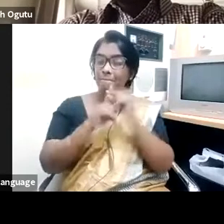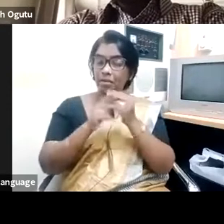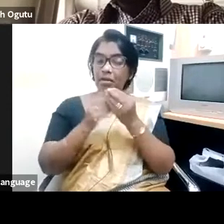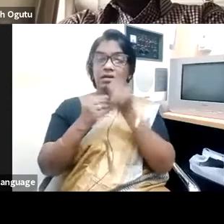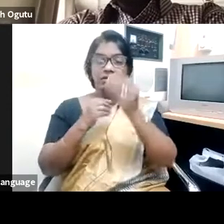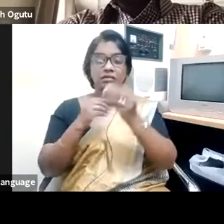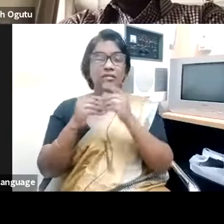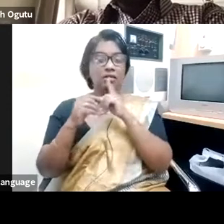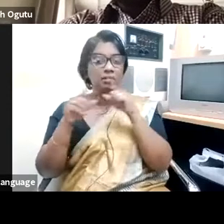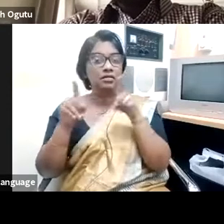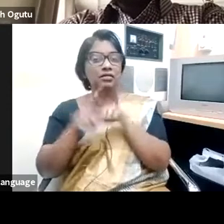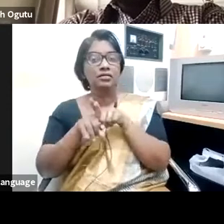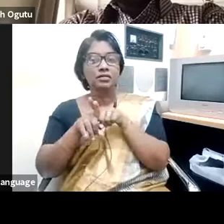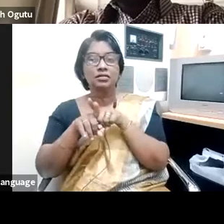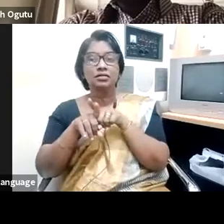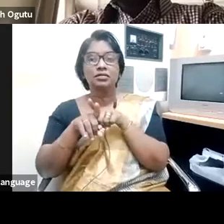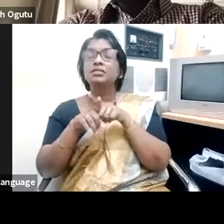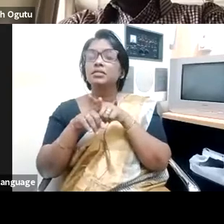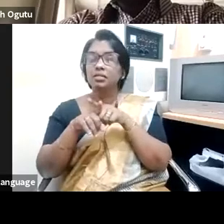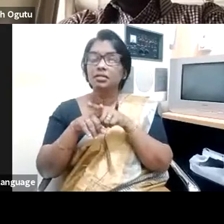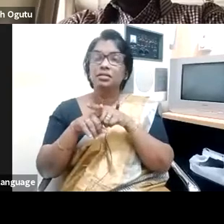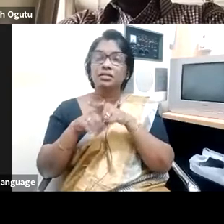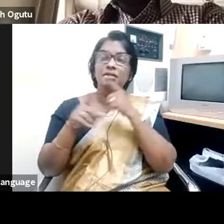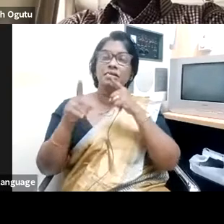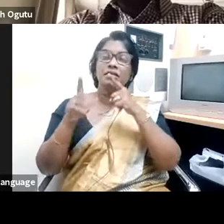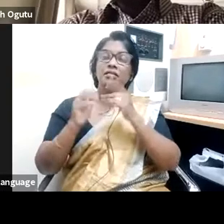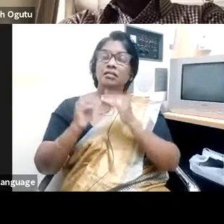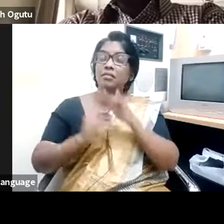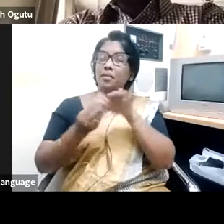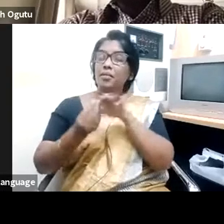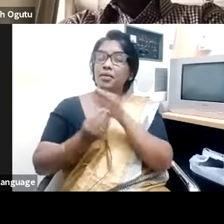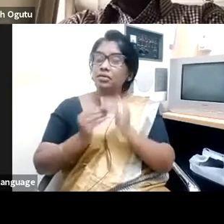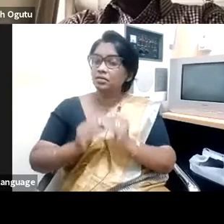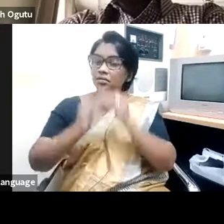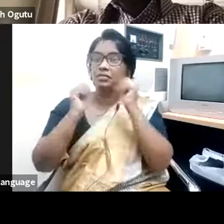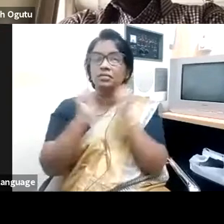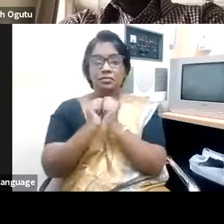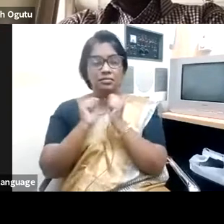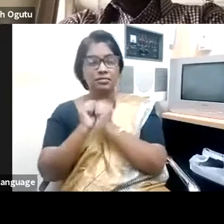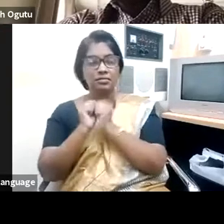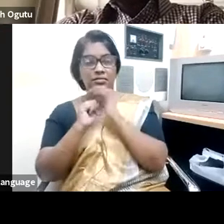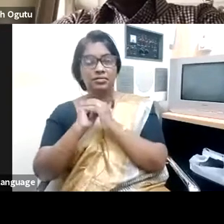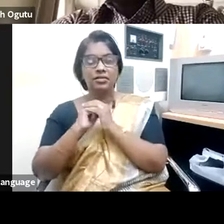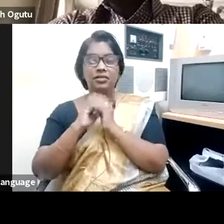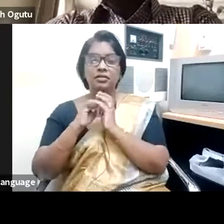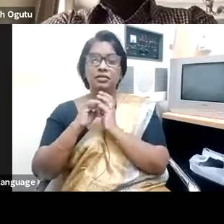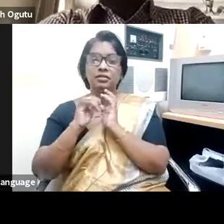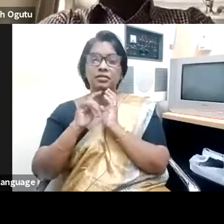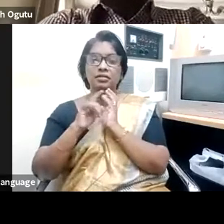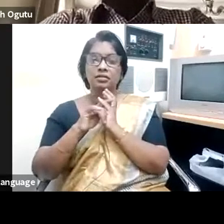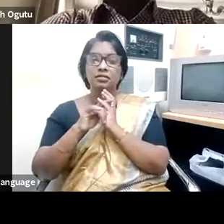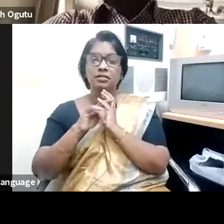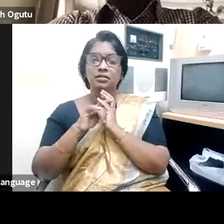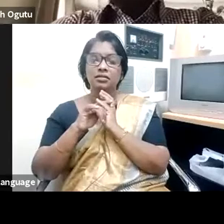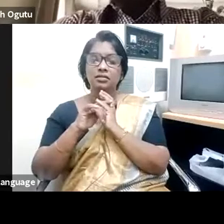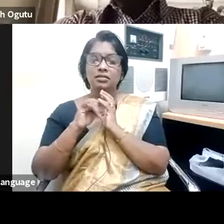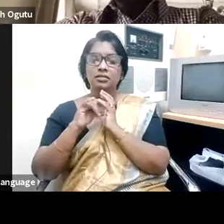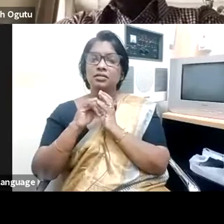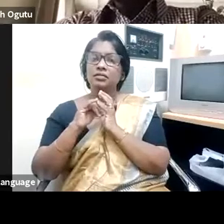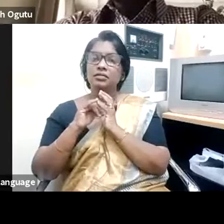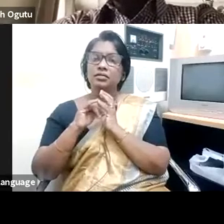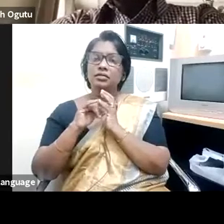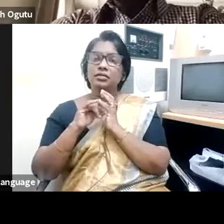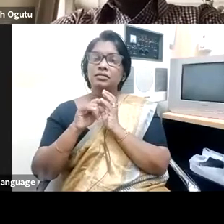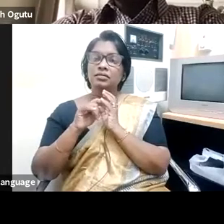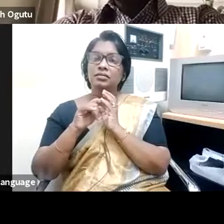UN Global Compact notes, achieving SDGs by 2030 has the potential not only generate peace and shared prosperity on a